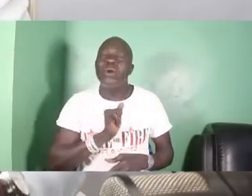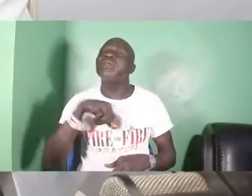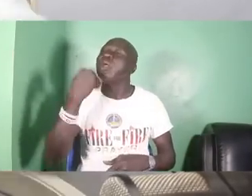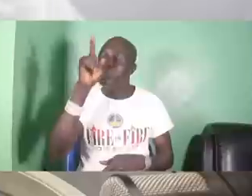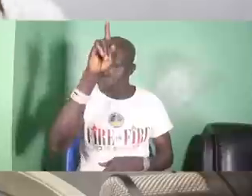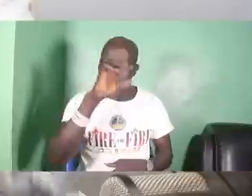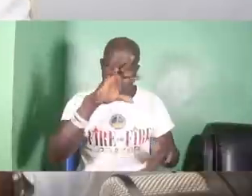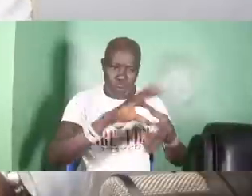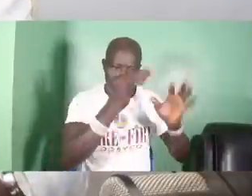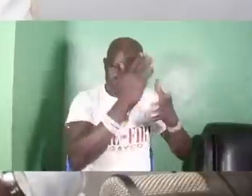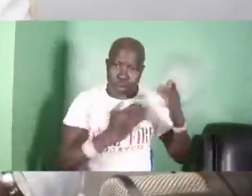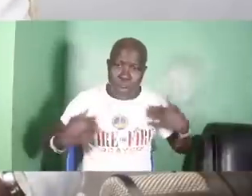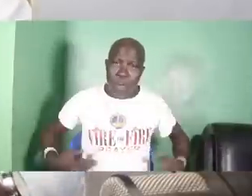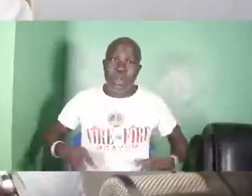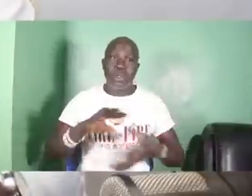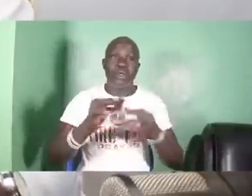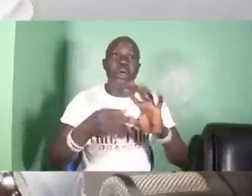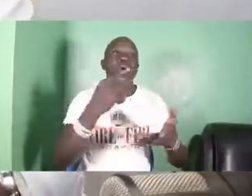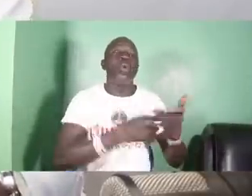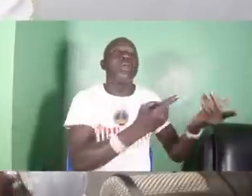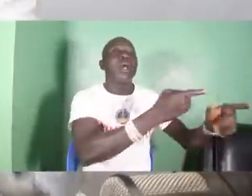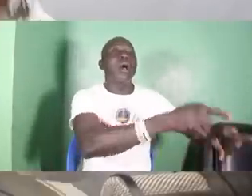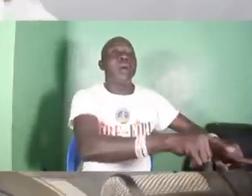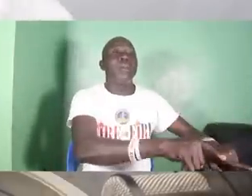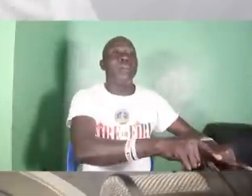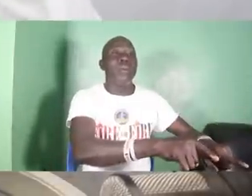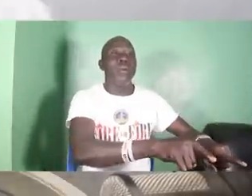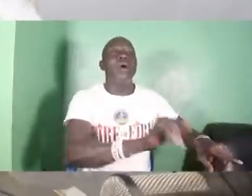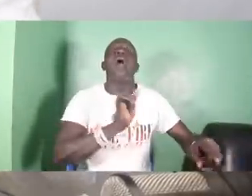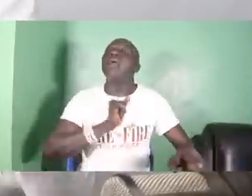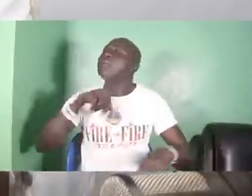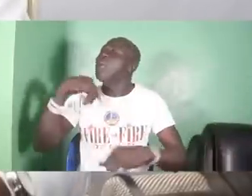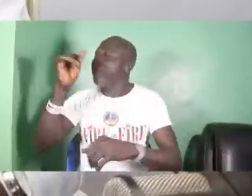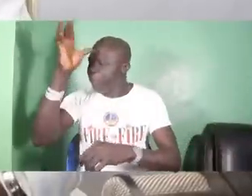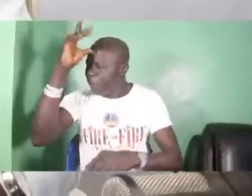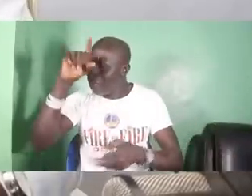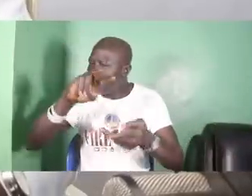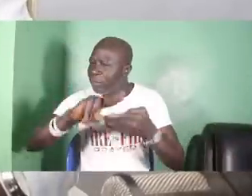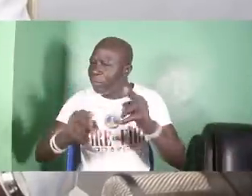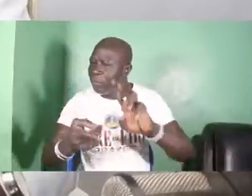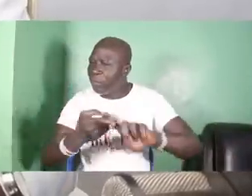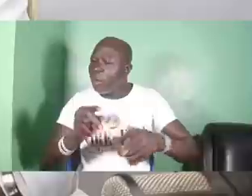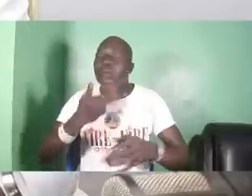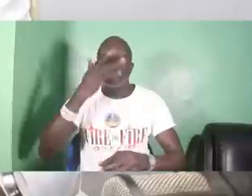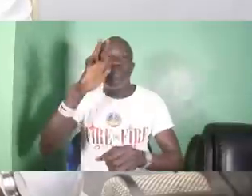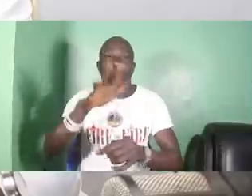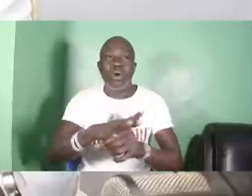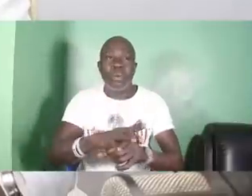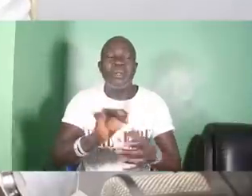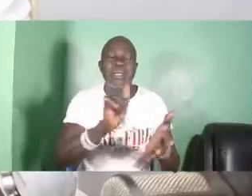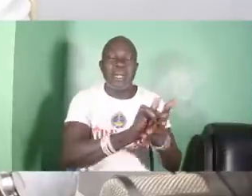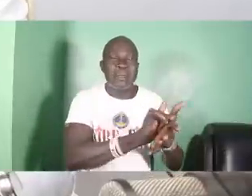I want to tell you somebody's story within a minute. What happened? His father's friend